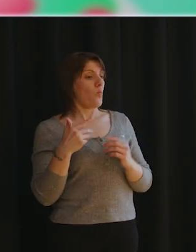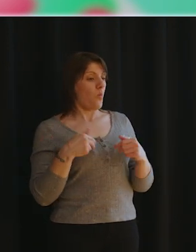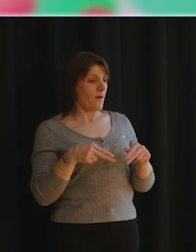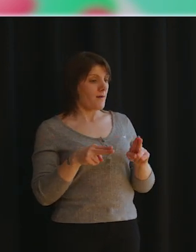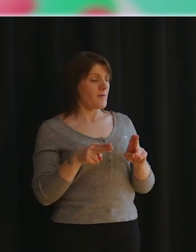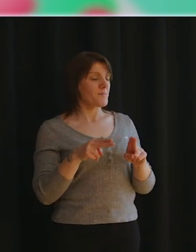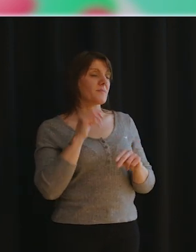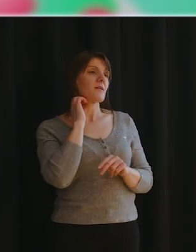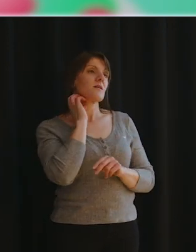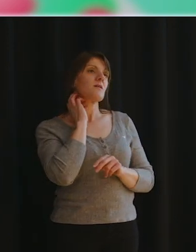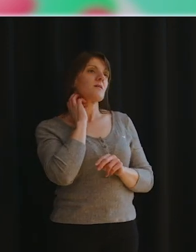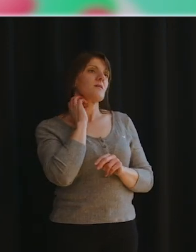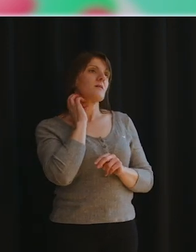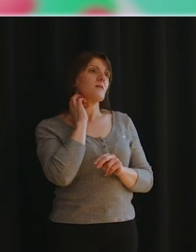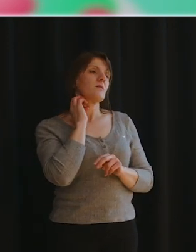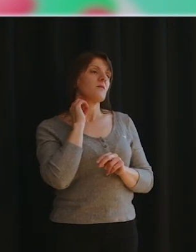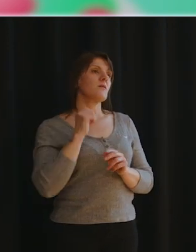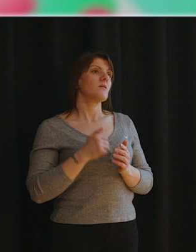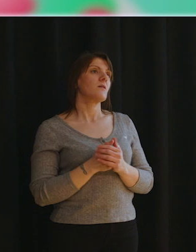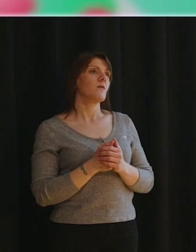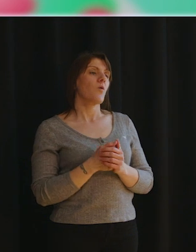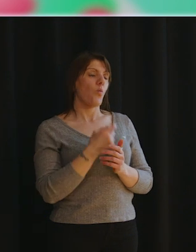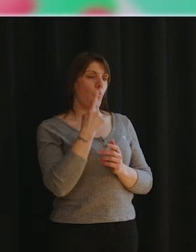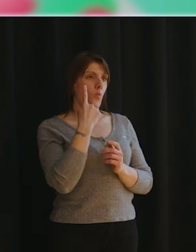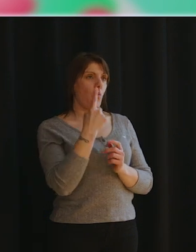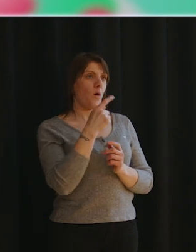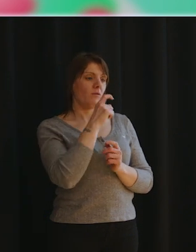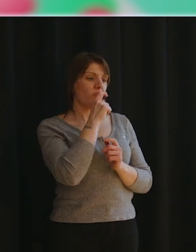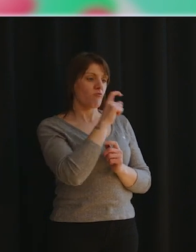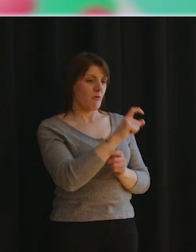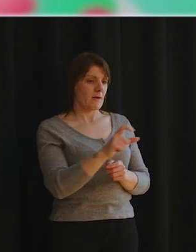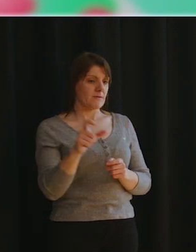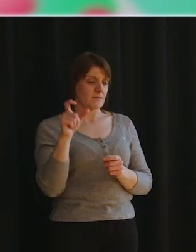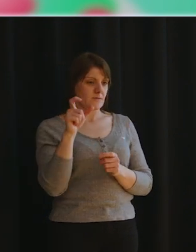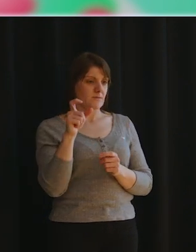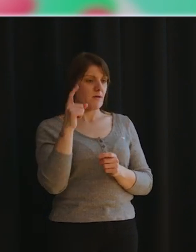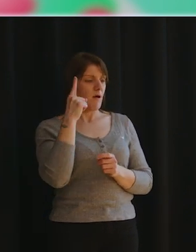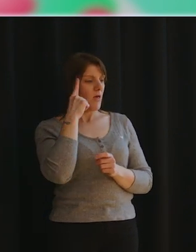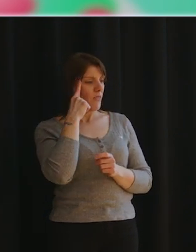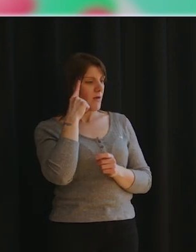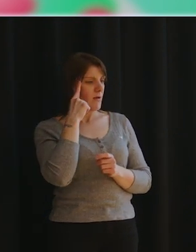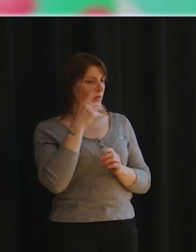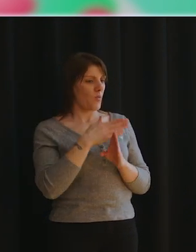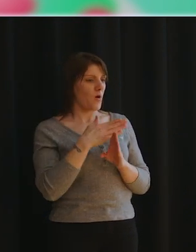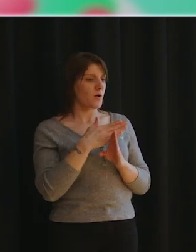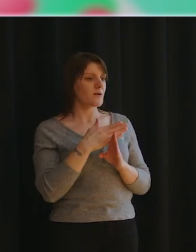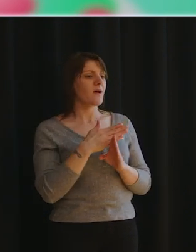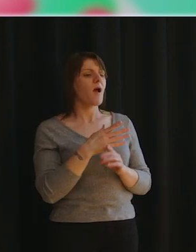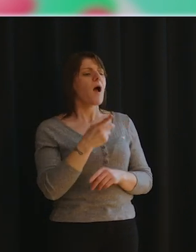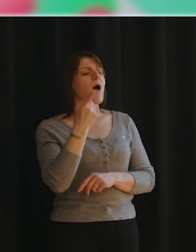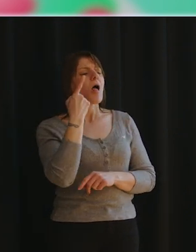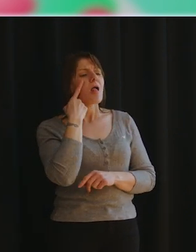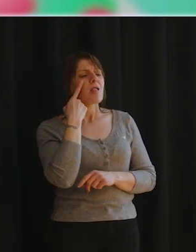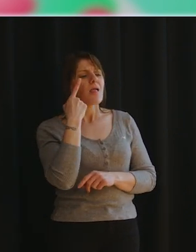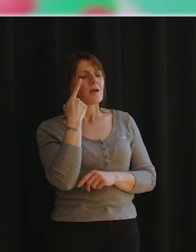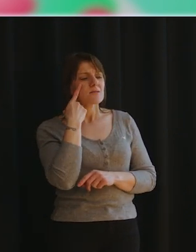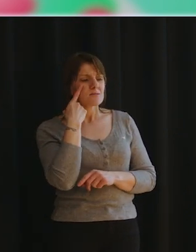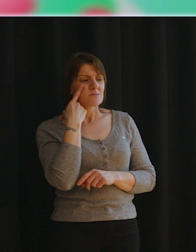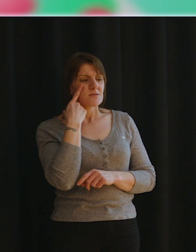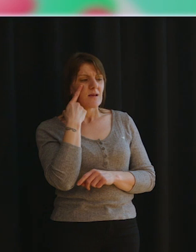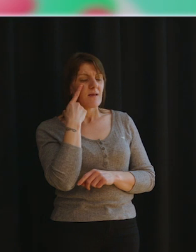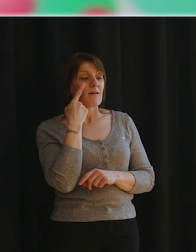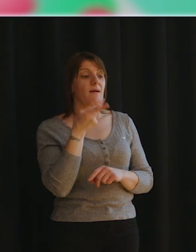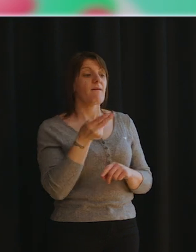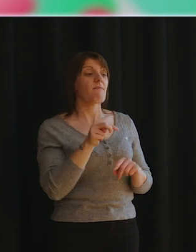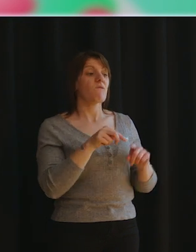one of the phrases that we have found working quite often is, let's see if we.